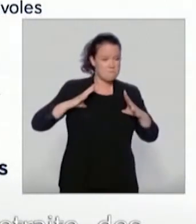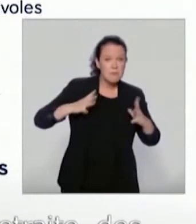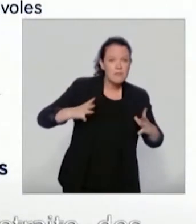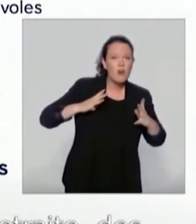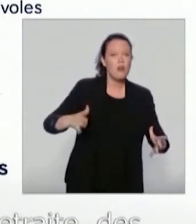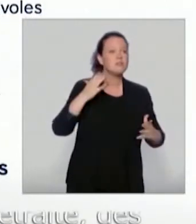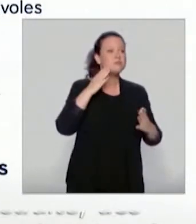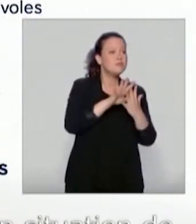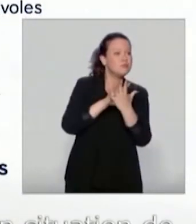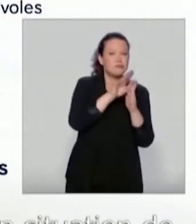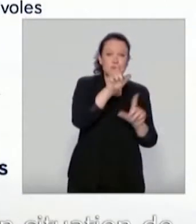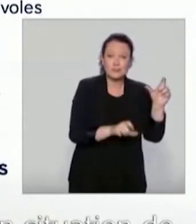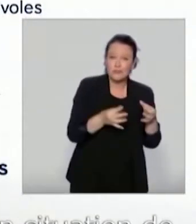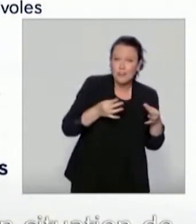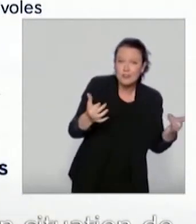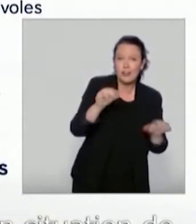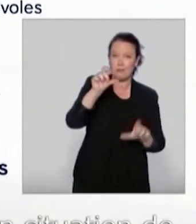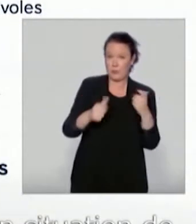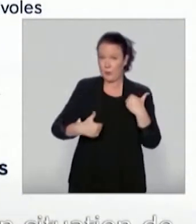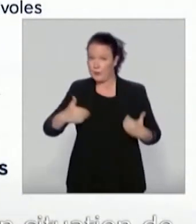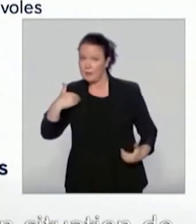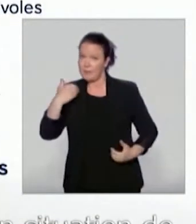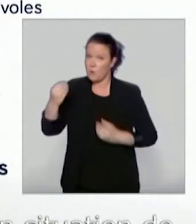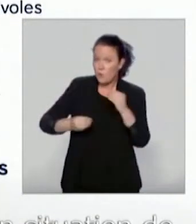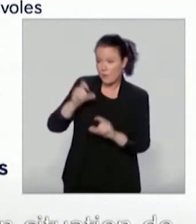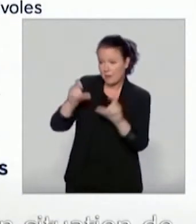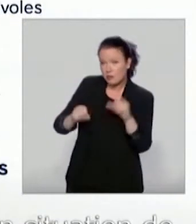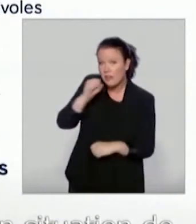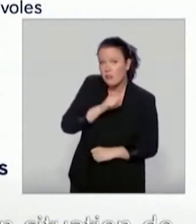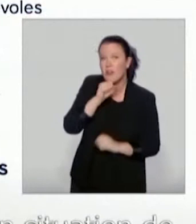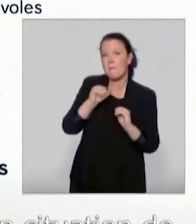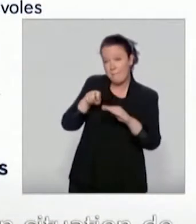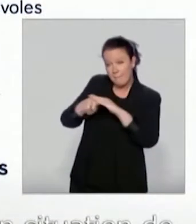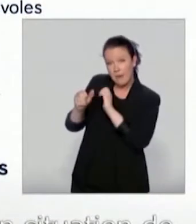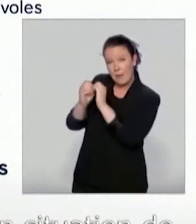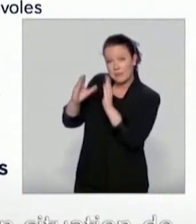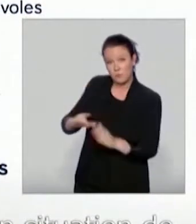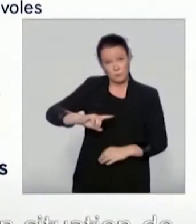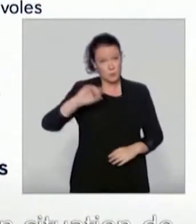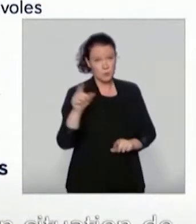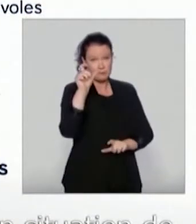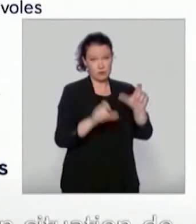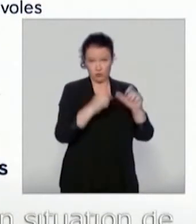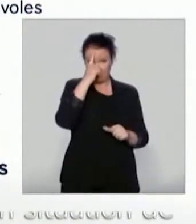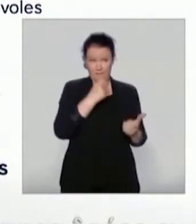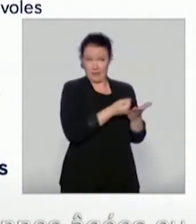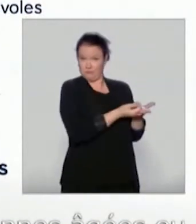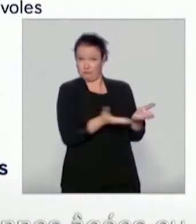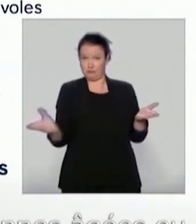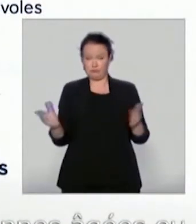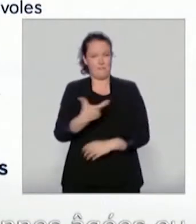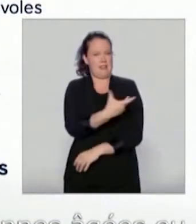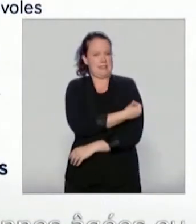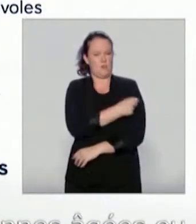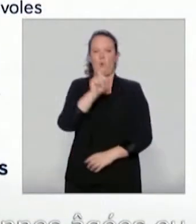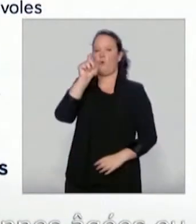everyone to get the jab. France has an entrenched anti-vaccination movement, but authorities had so far believed they could curb the spread of the